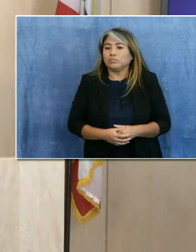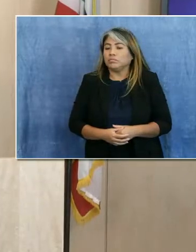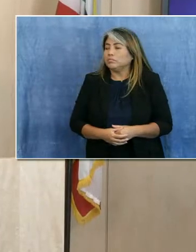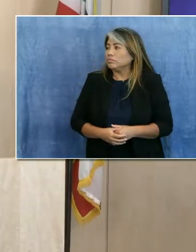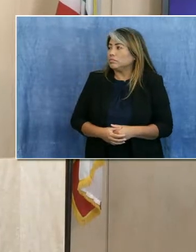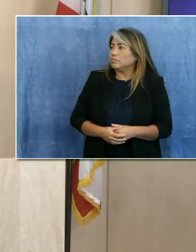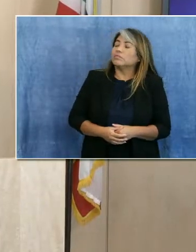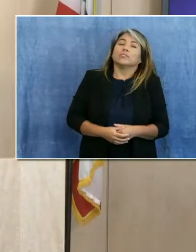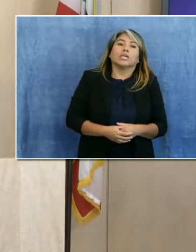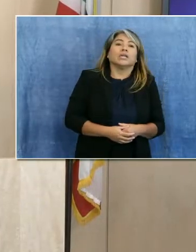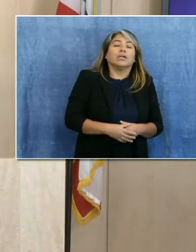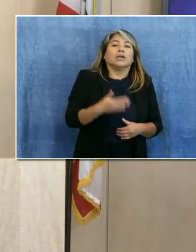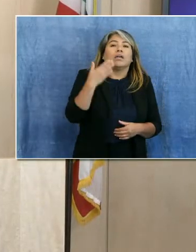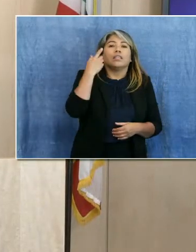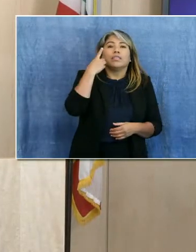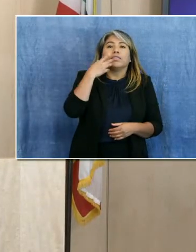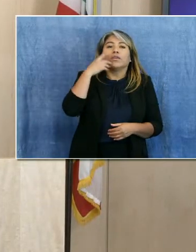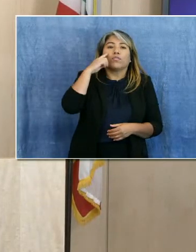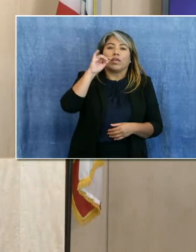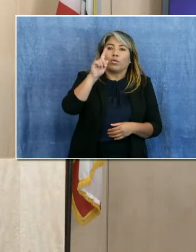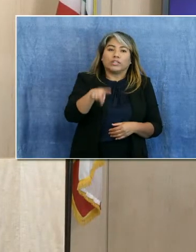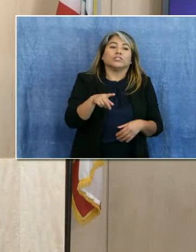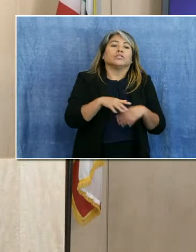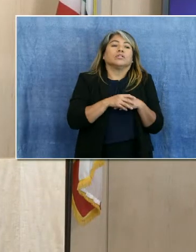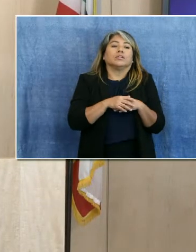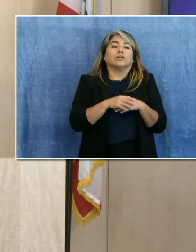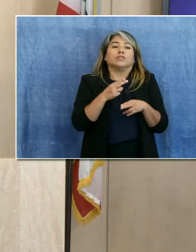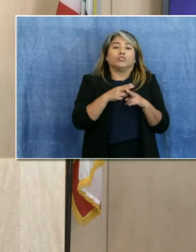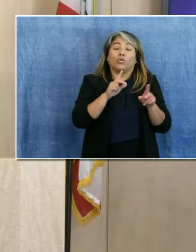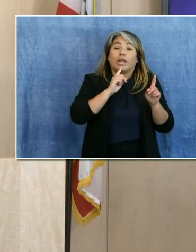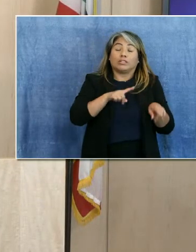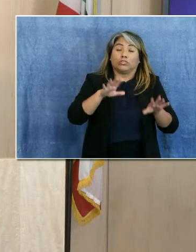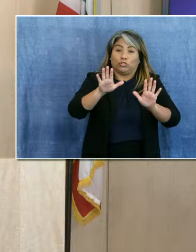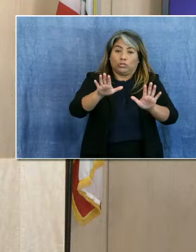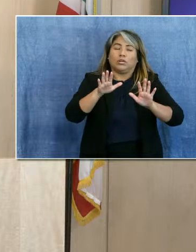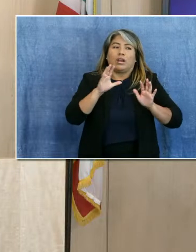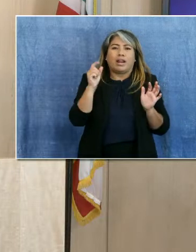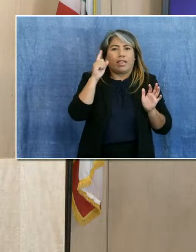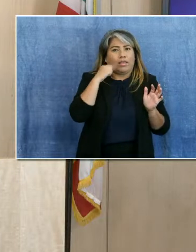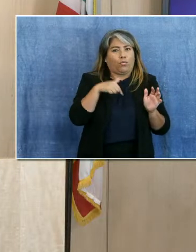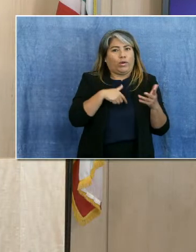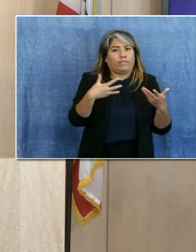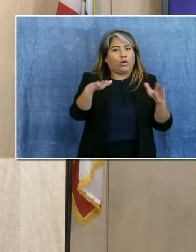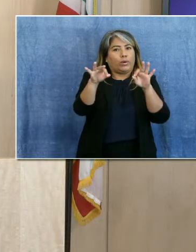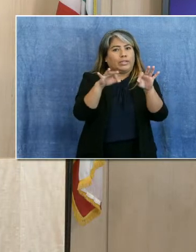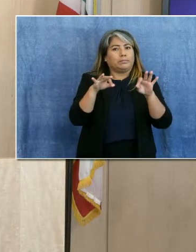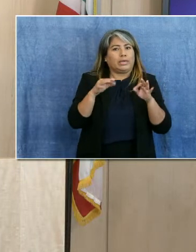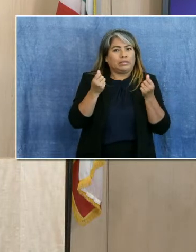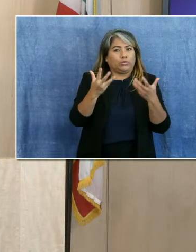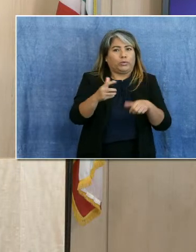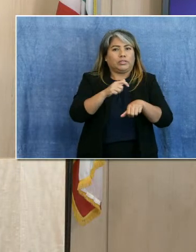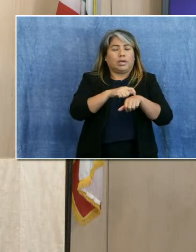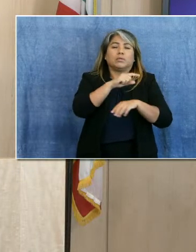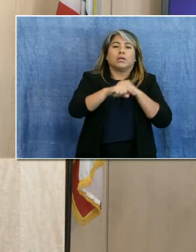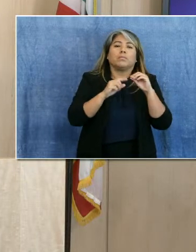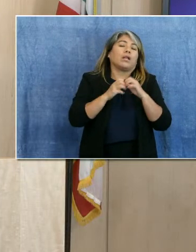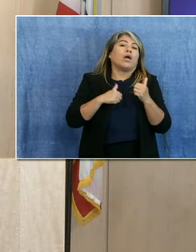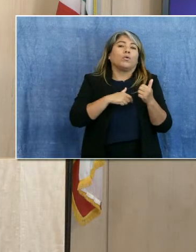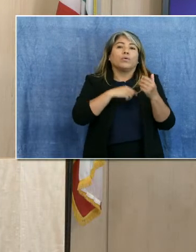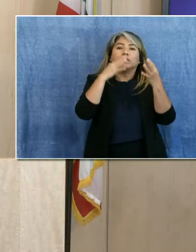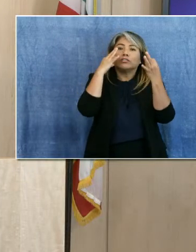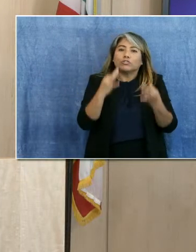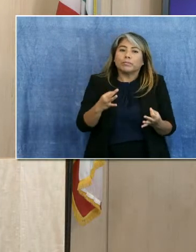Thank you for that question. The short answer is and I think we've explained it numerous times about how we